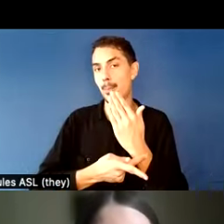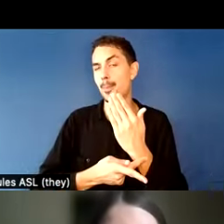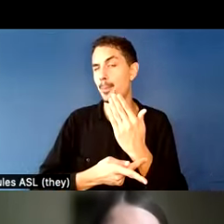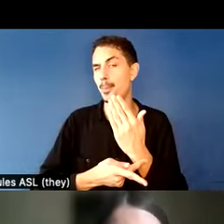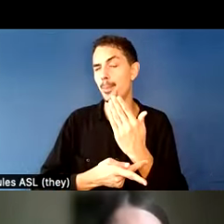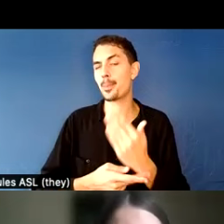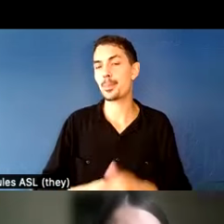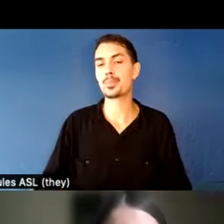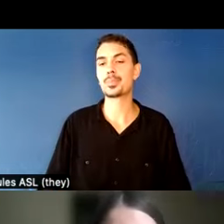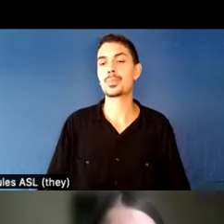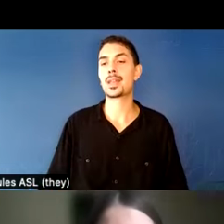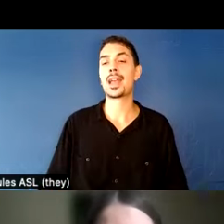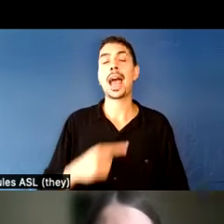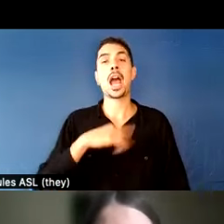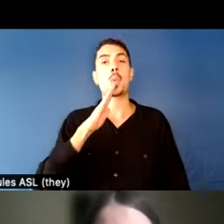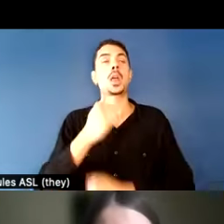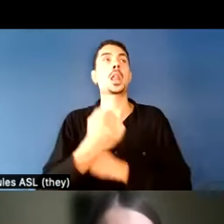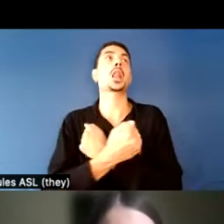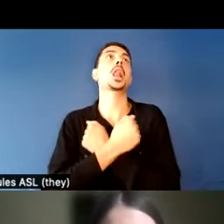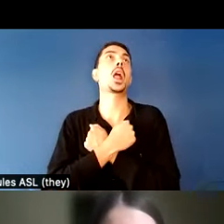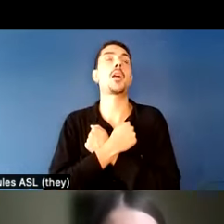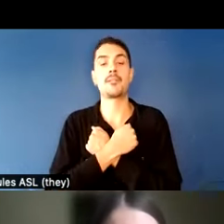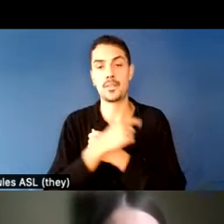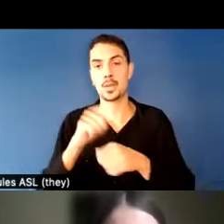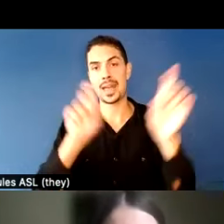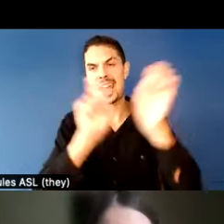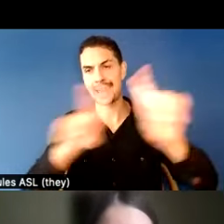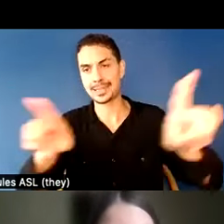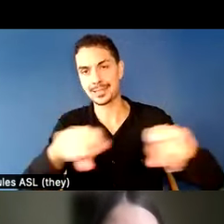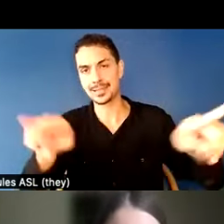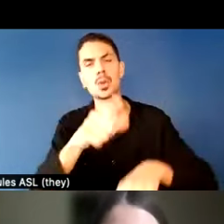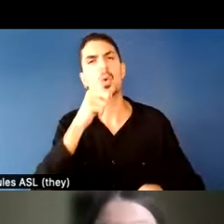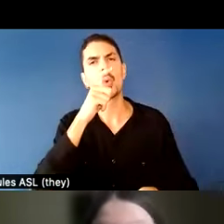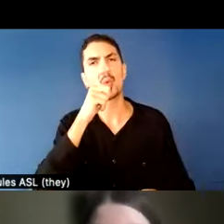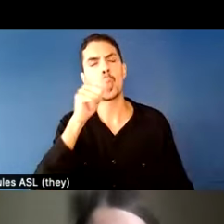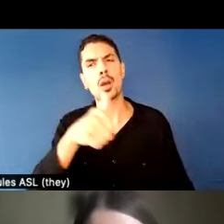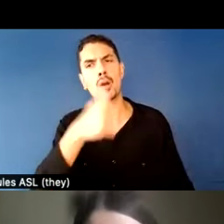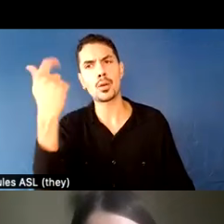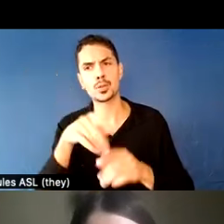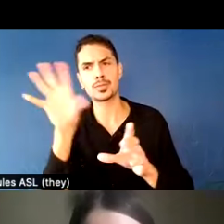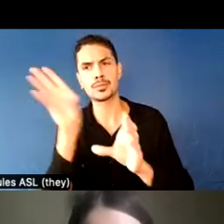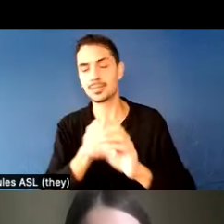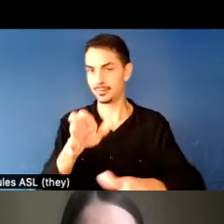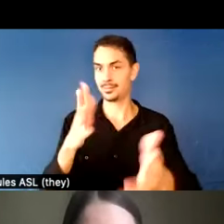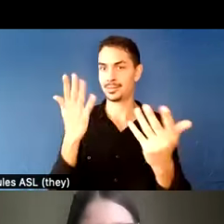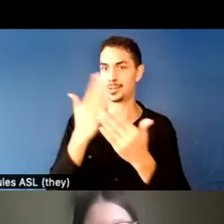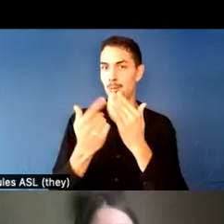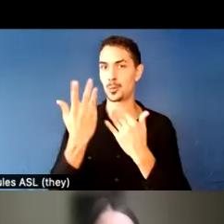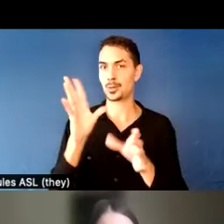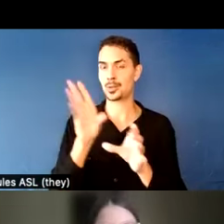And so I would love for folks to kind of chat in, who else do you think should be on a SART? Ooh, somebody already started before I even got that